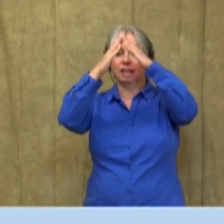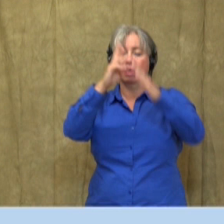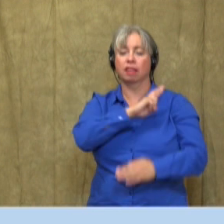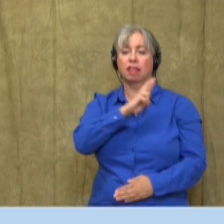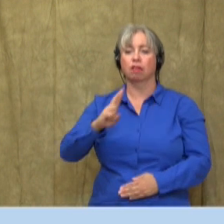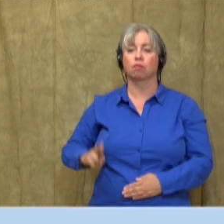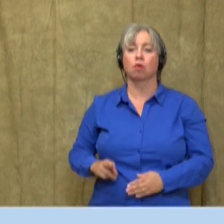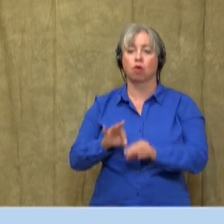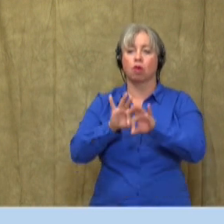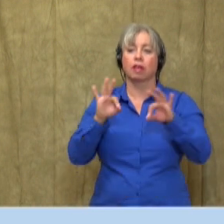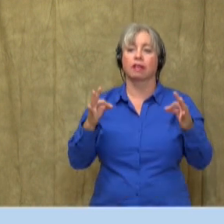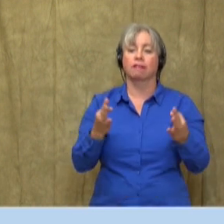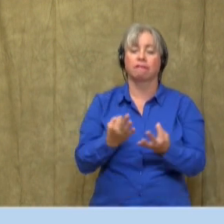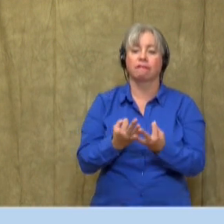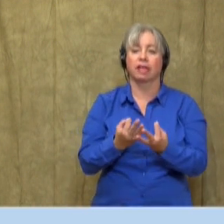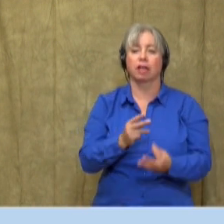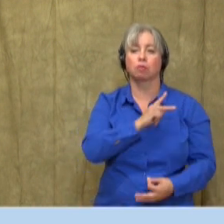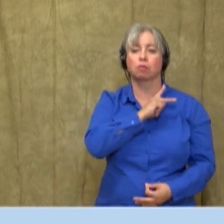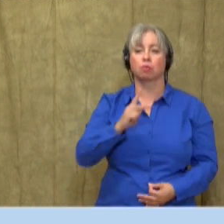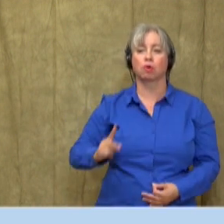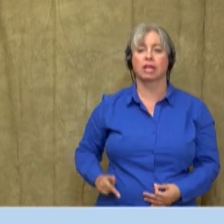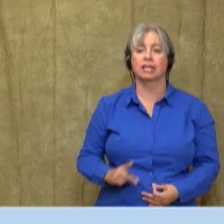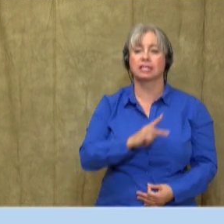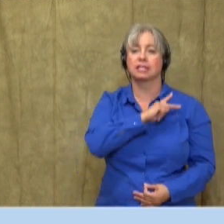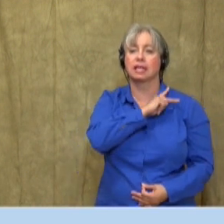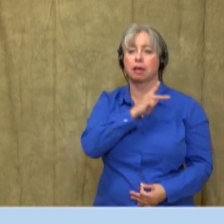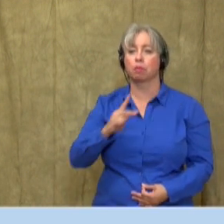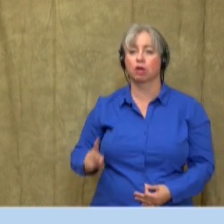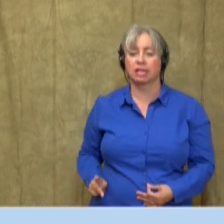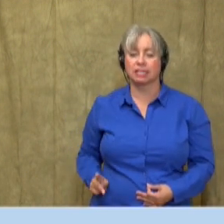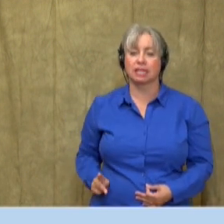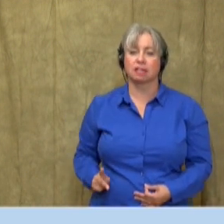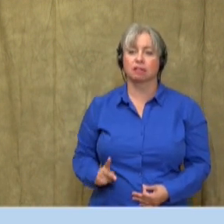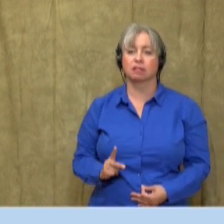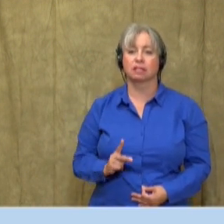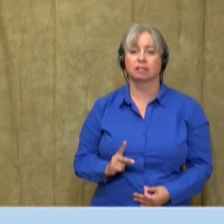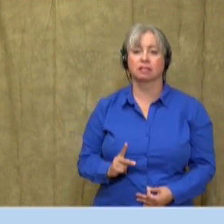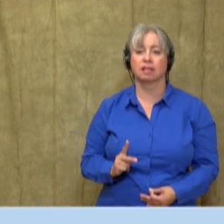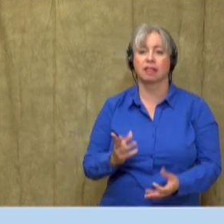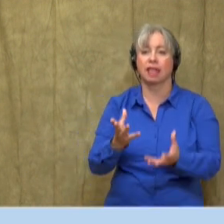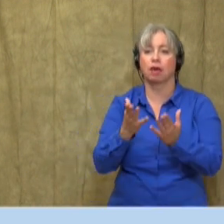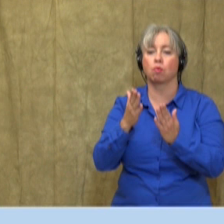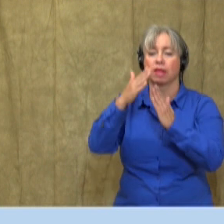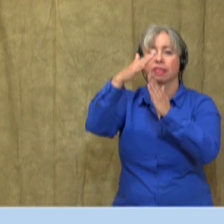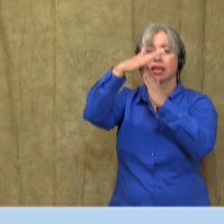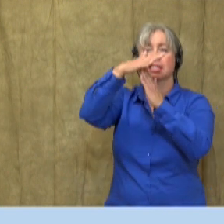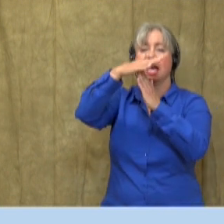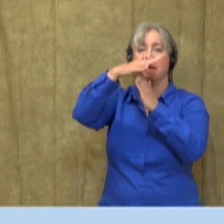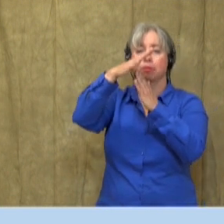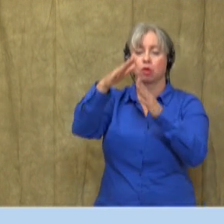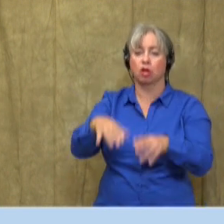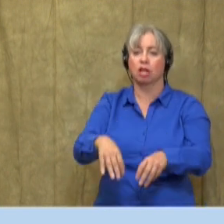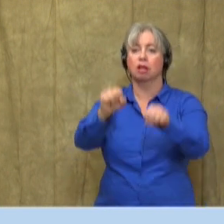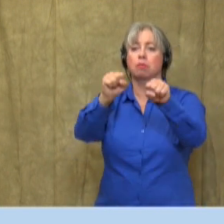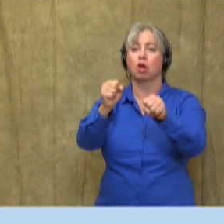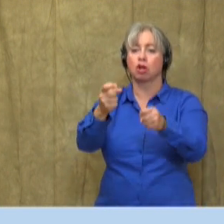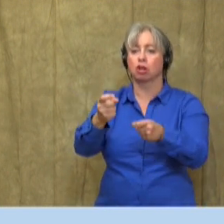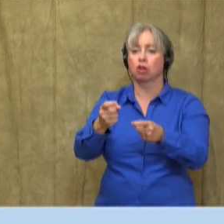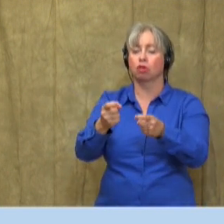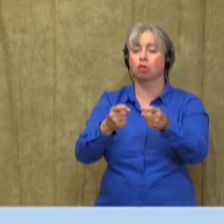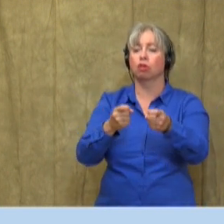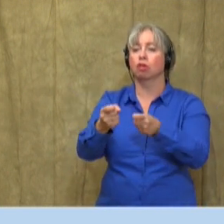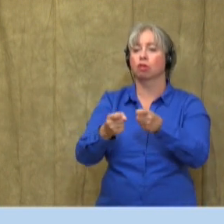the princesses and the princes, and they're all vying for that top portion of rule. And they're the ones that